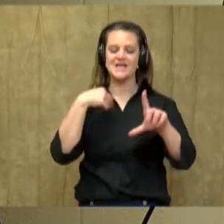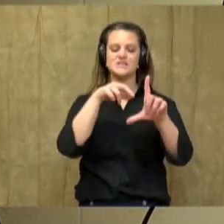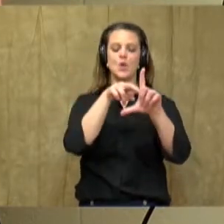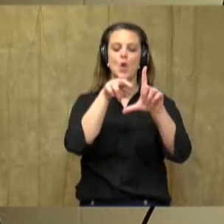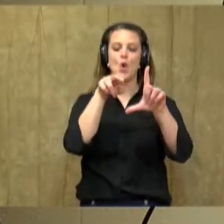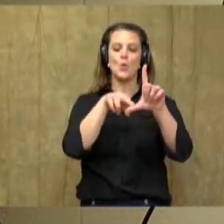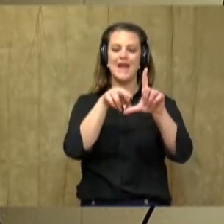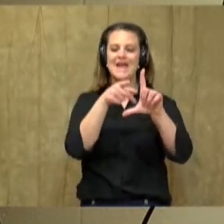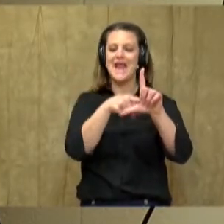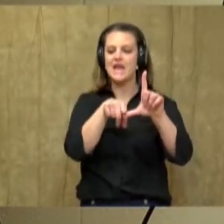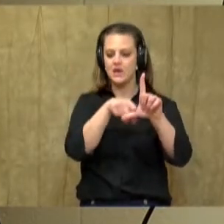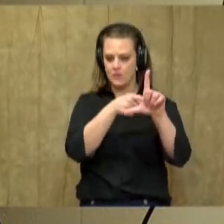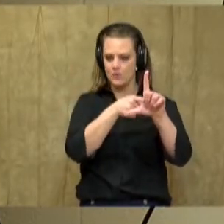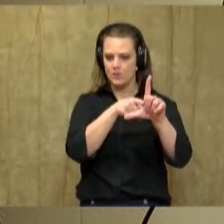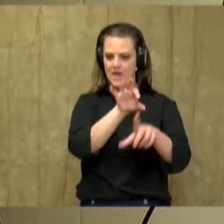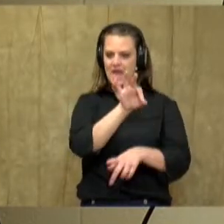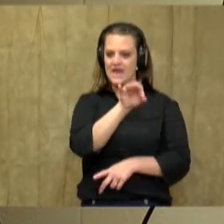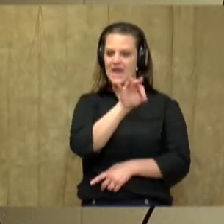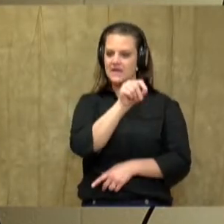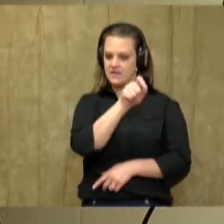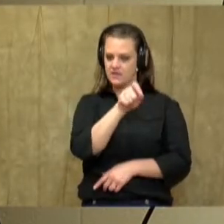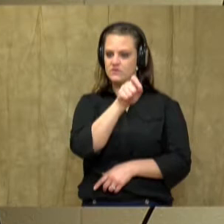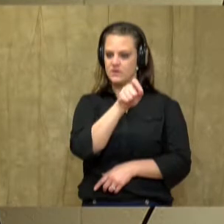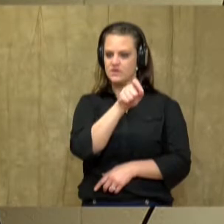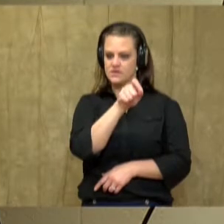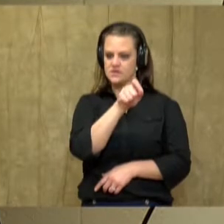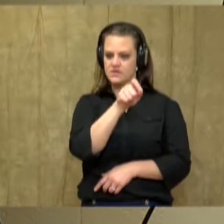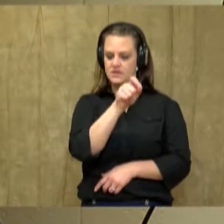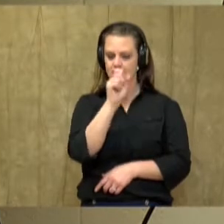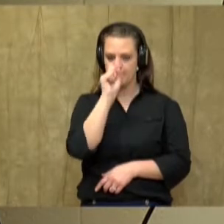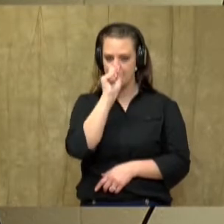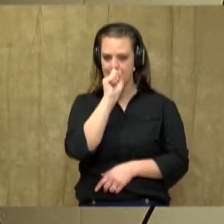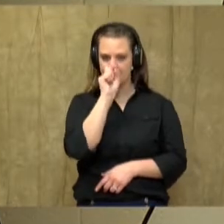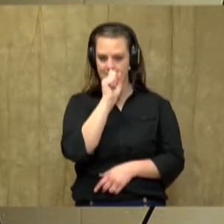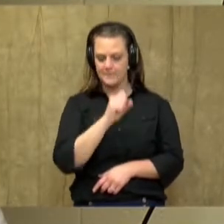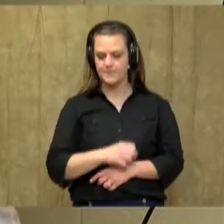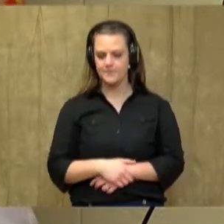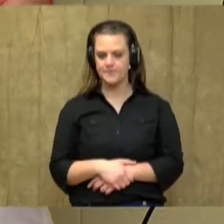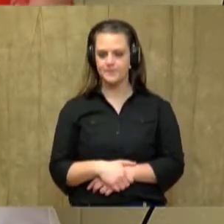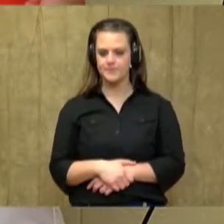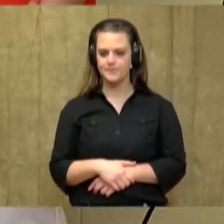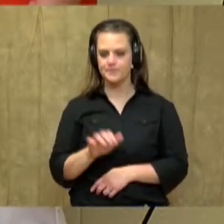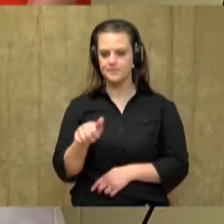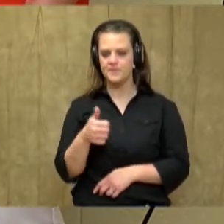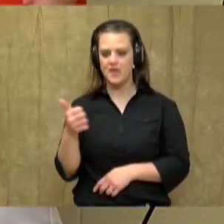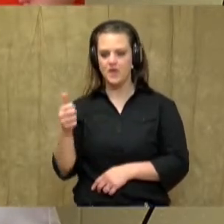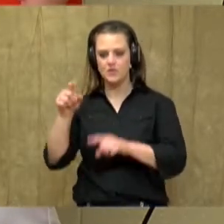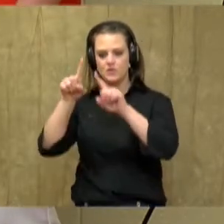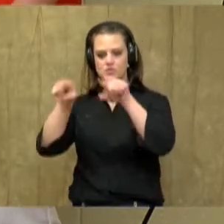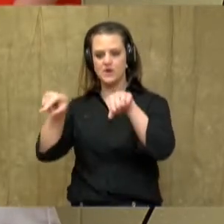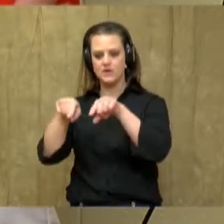right angles are those 90-degree angles. All right, let's look at this triangle.